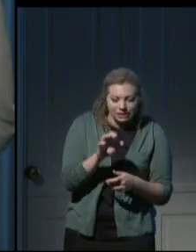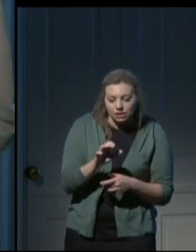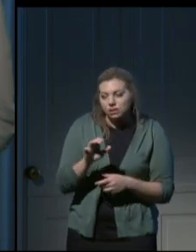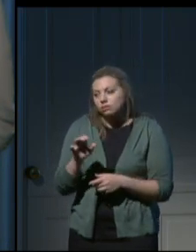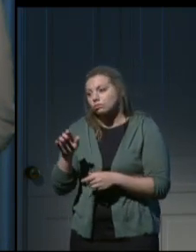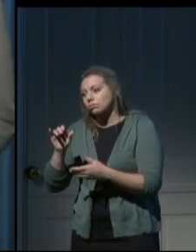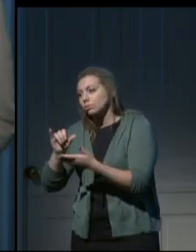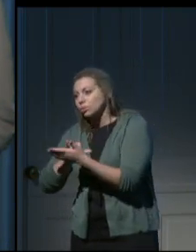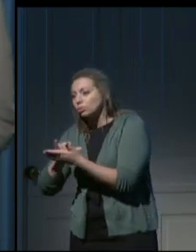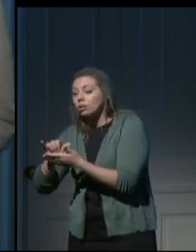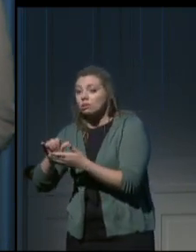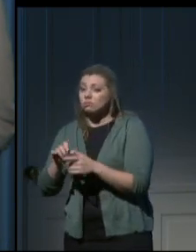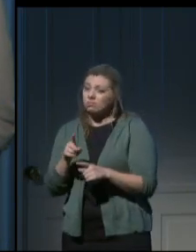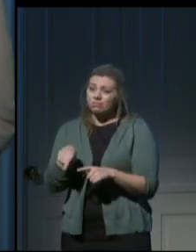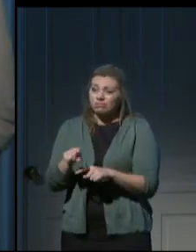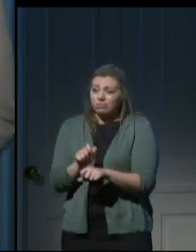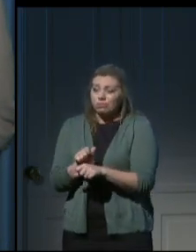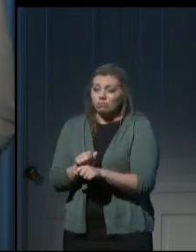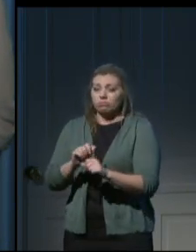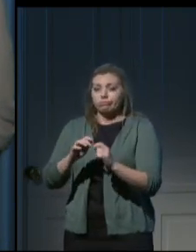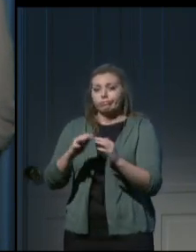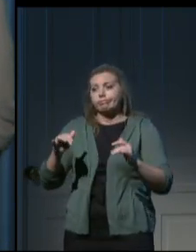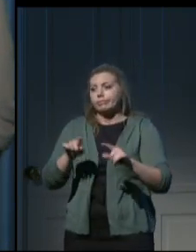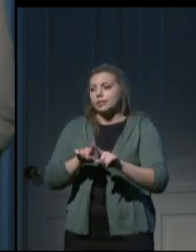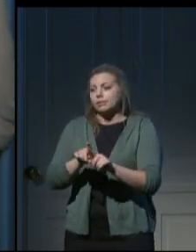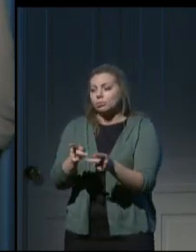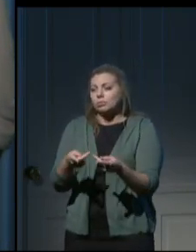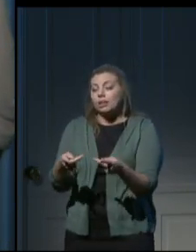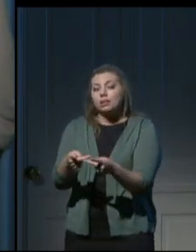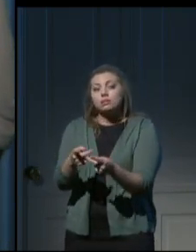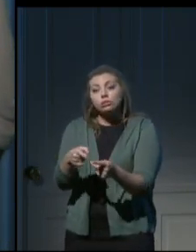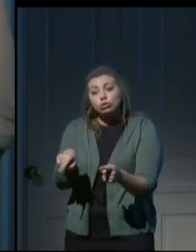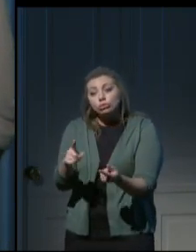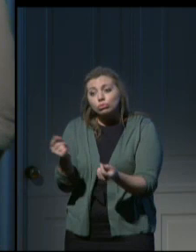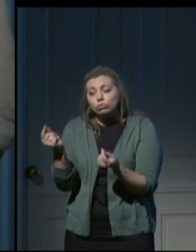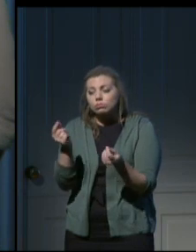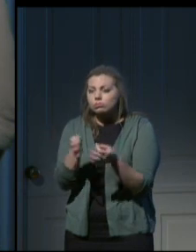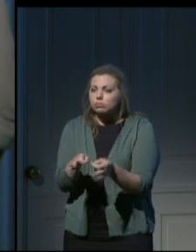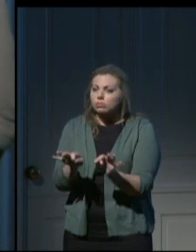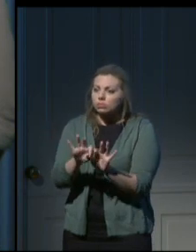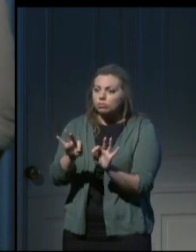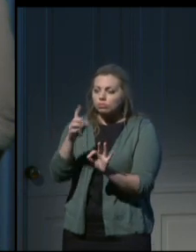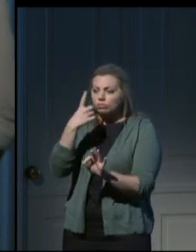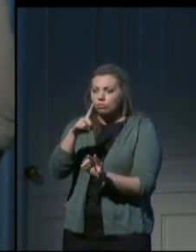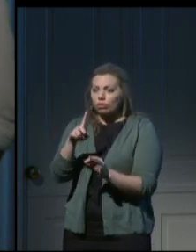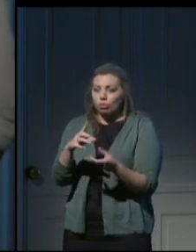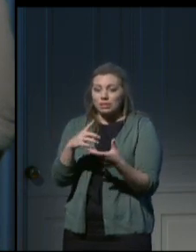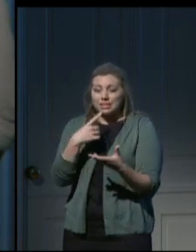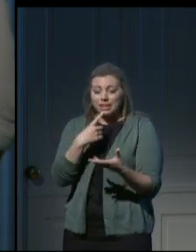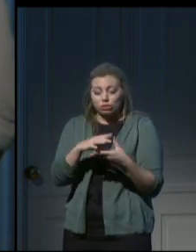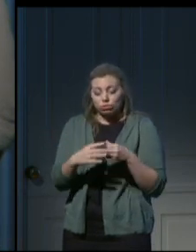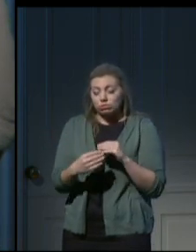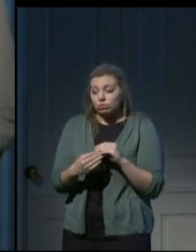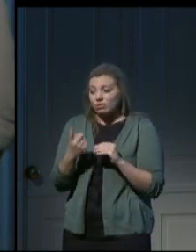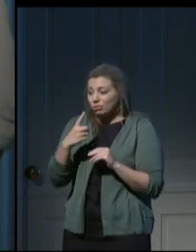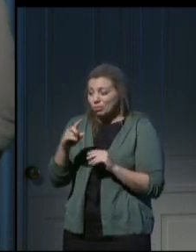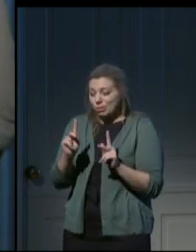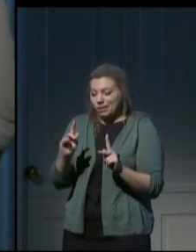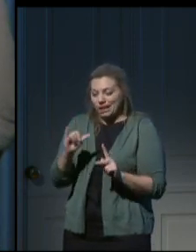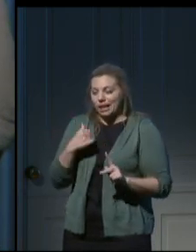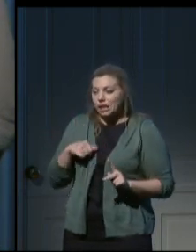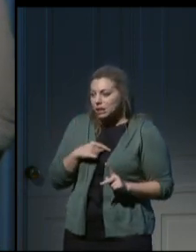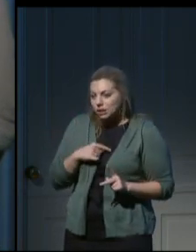places. And what you do is just vital for storytelling for people like us who don't have the